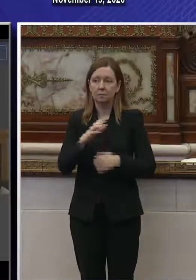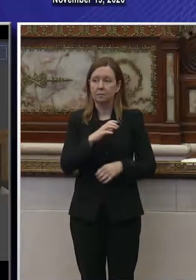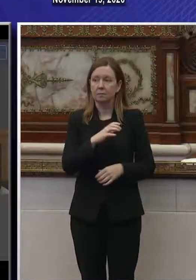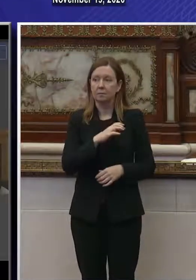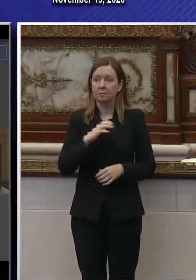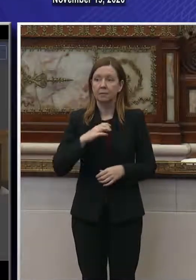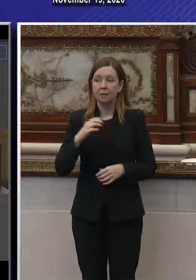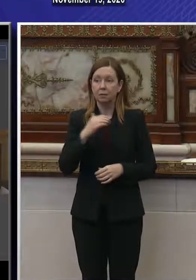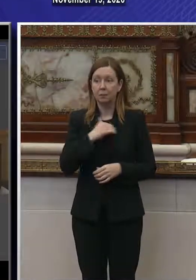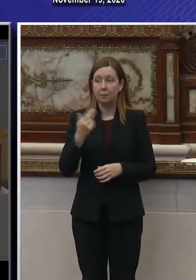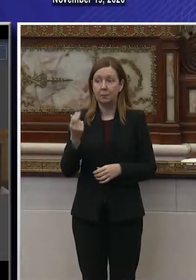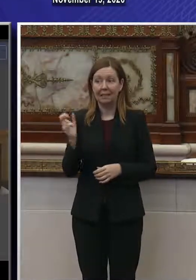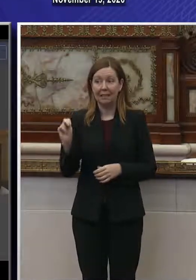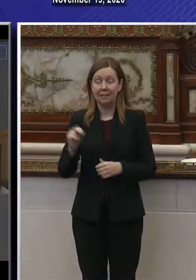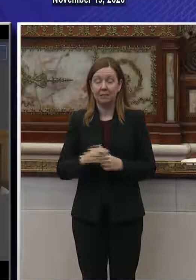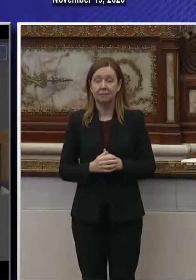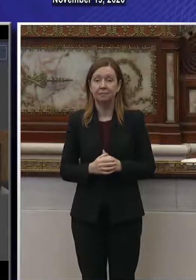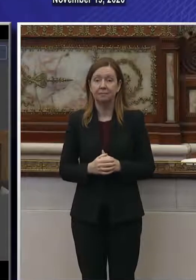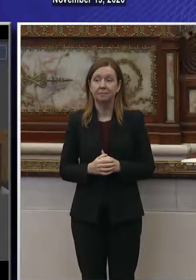Council Member Heenan.